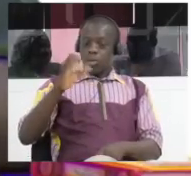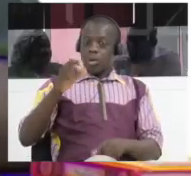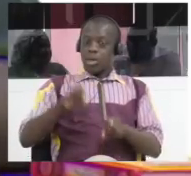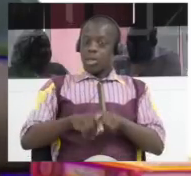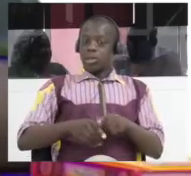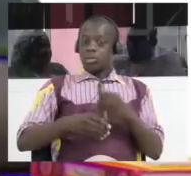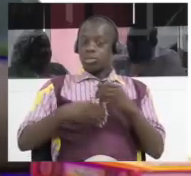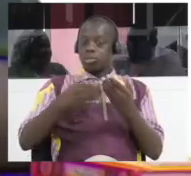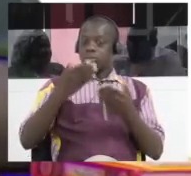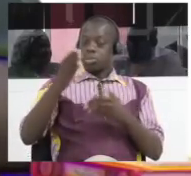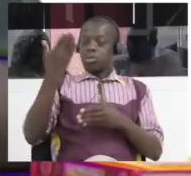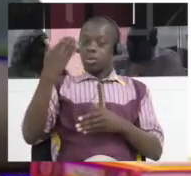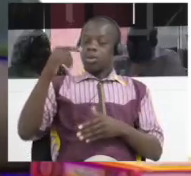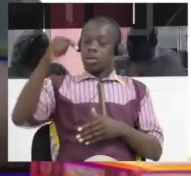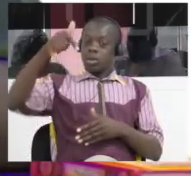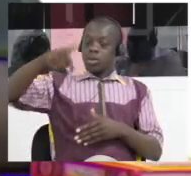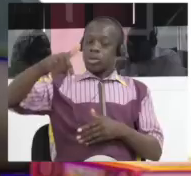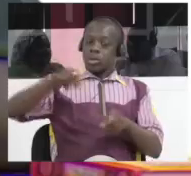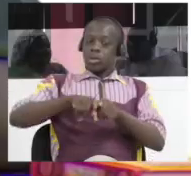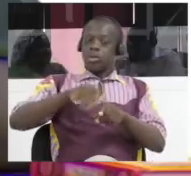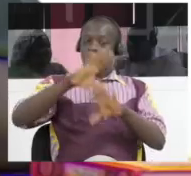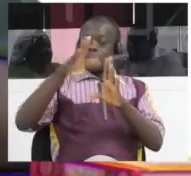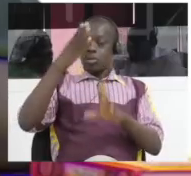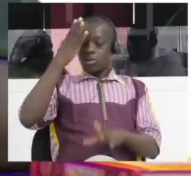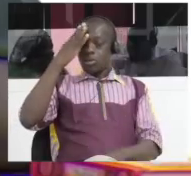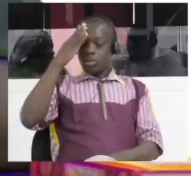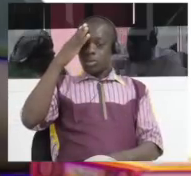was a Nigerian, and we learned that